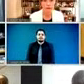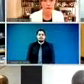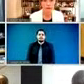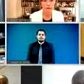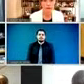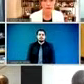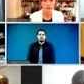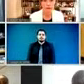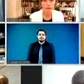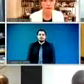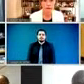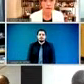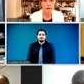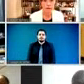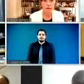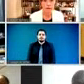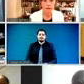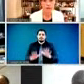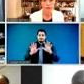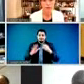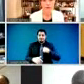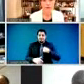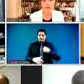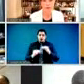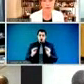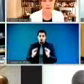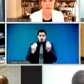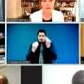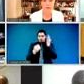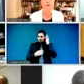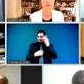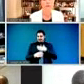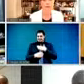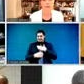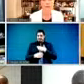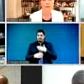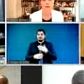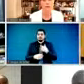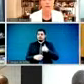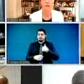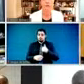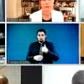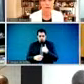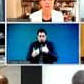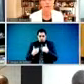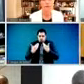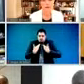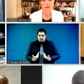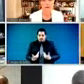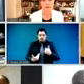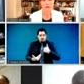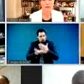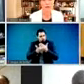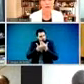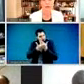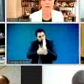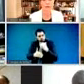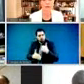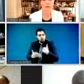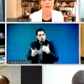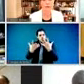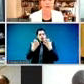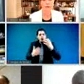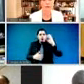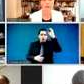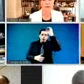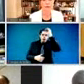my rights of like, of speaking, of taking part in discussions and all.